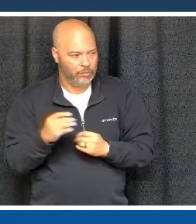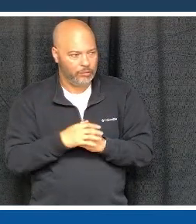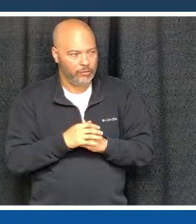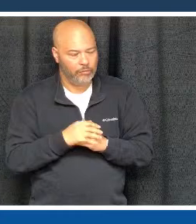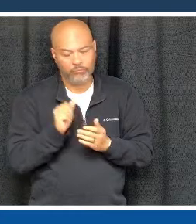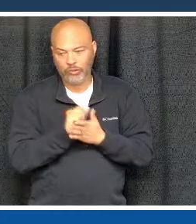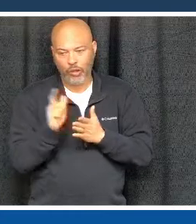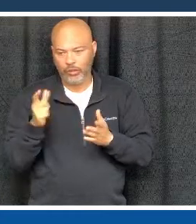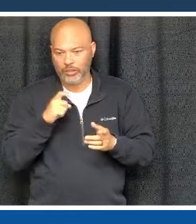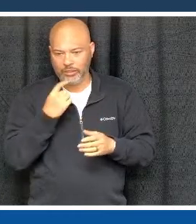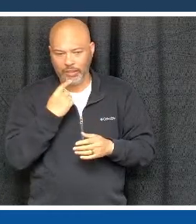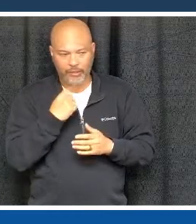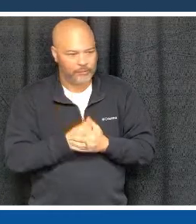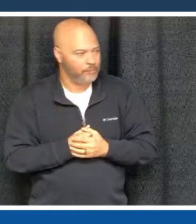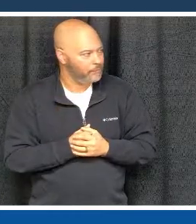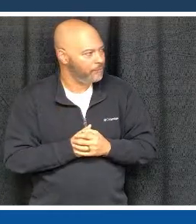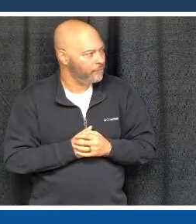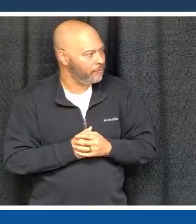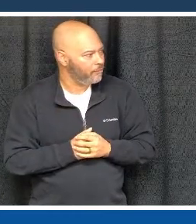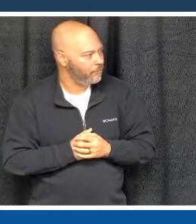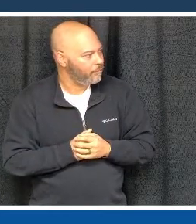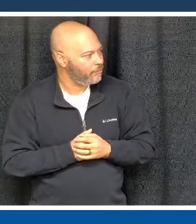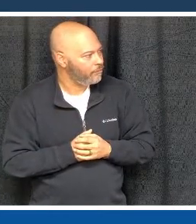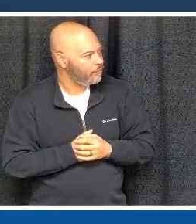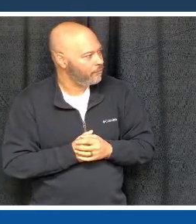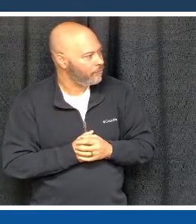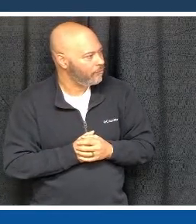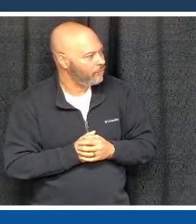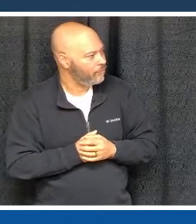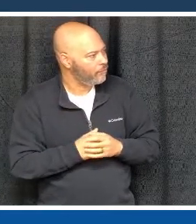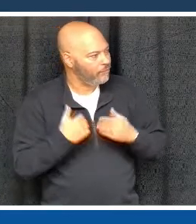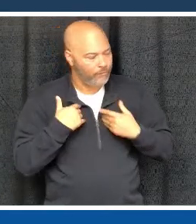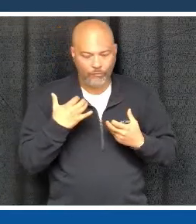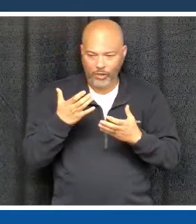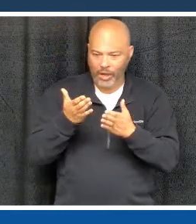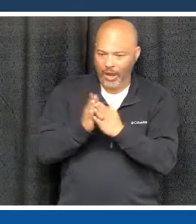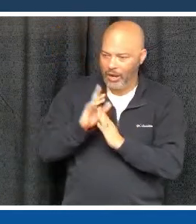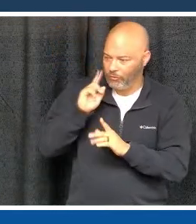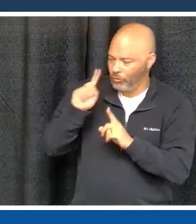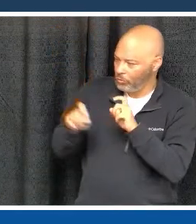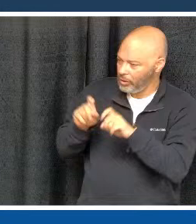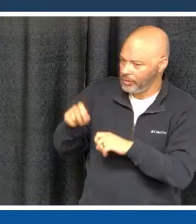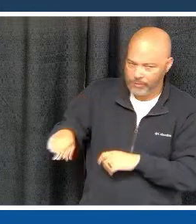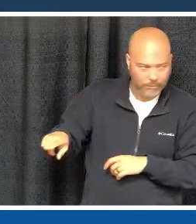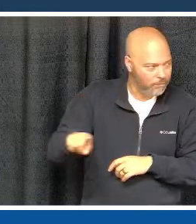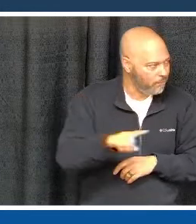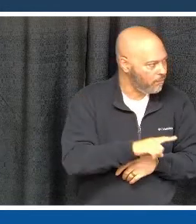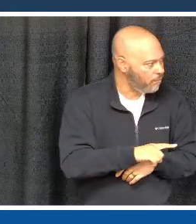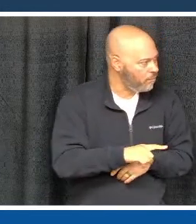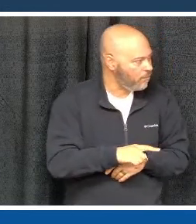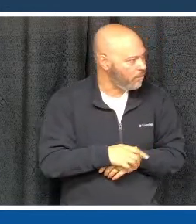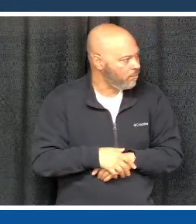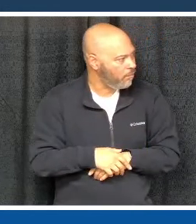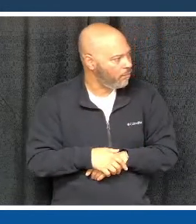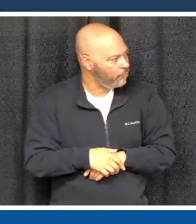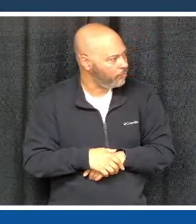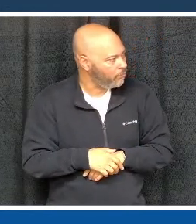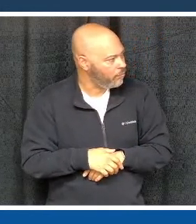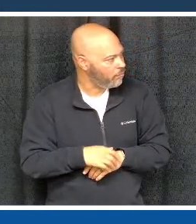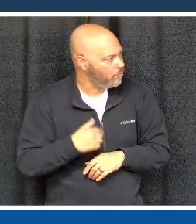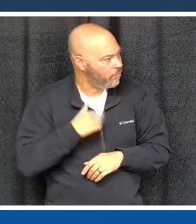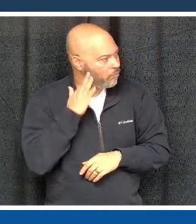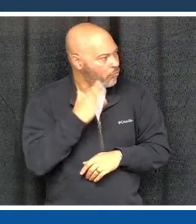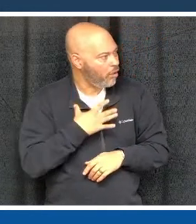that's all I can say. First of all, let me ask for questions. Councilperson Smith, you recognize. First of all, I would like to